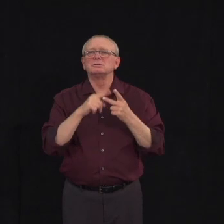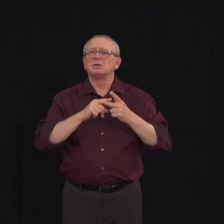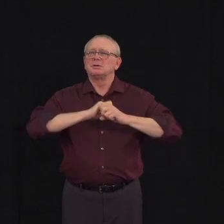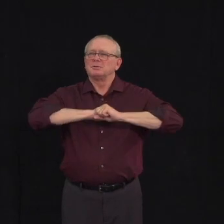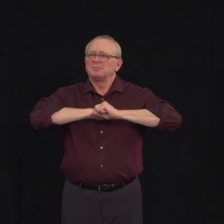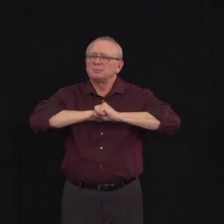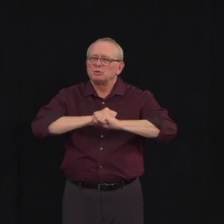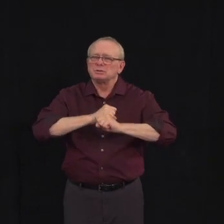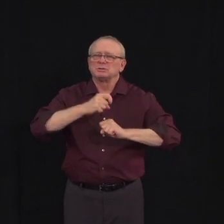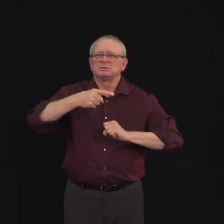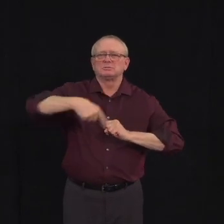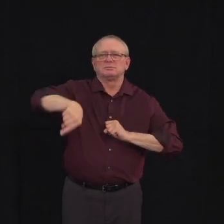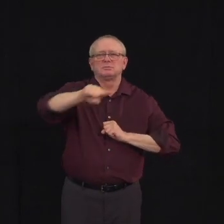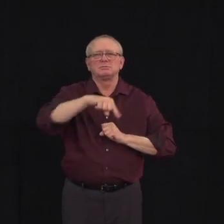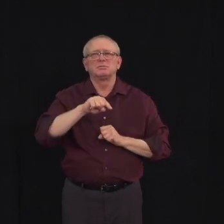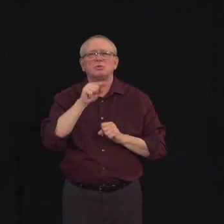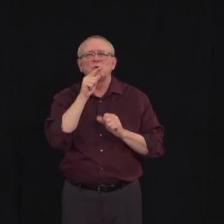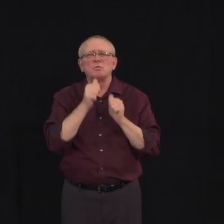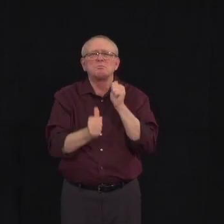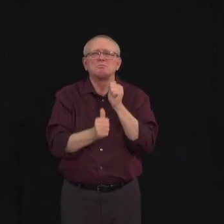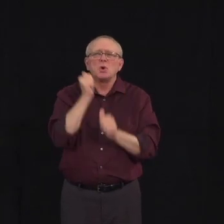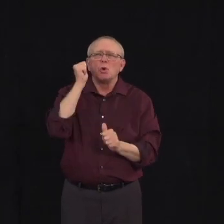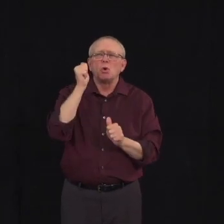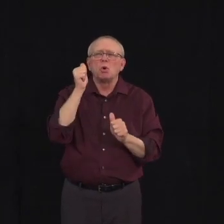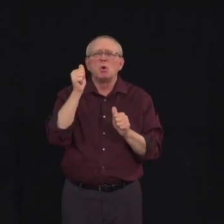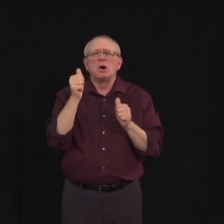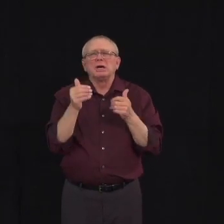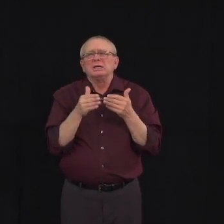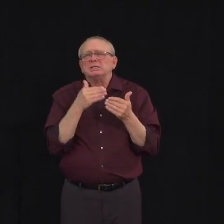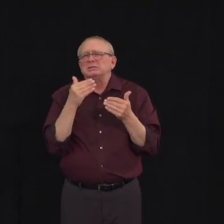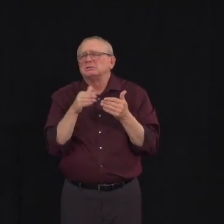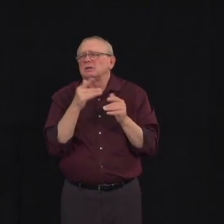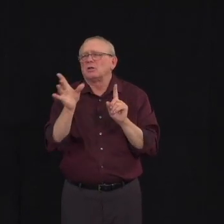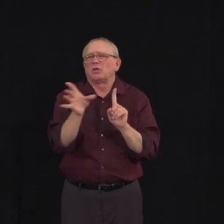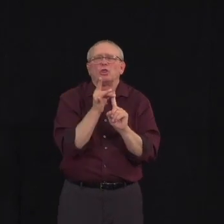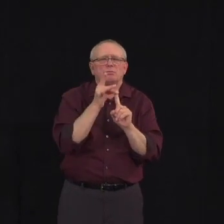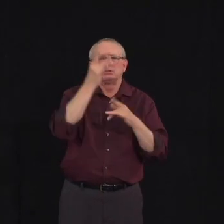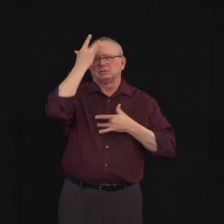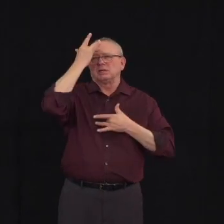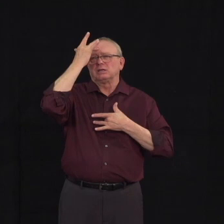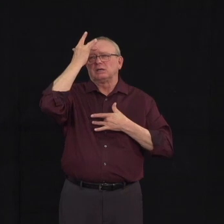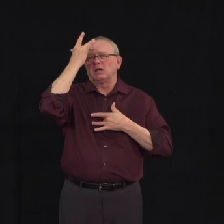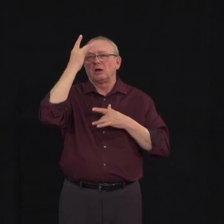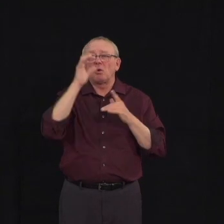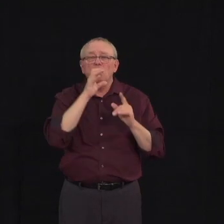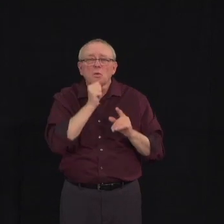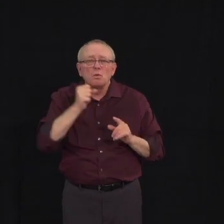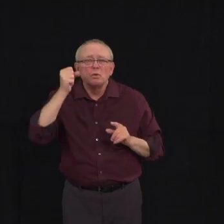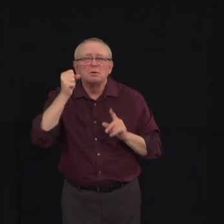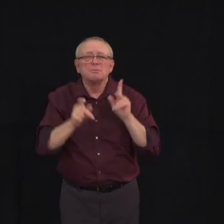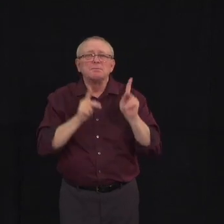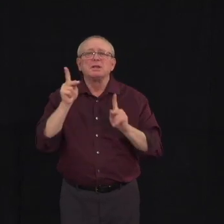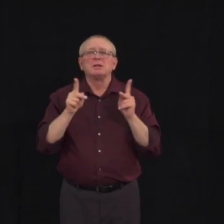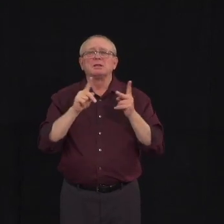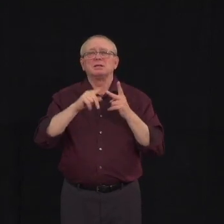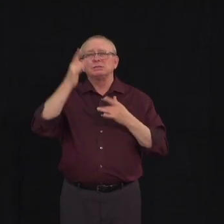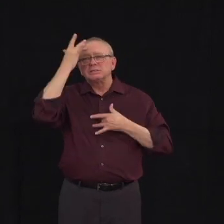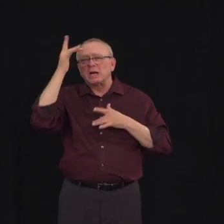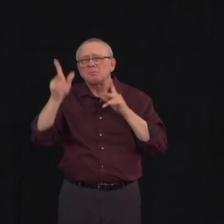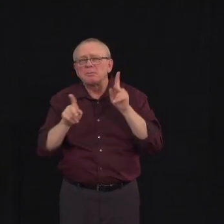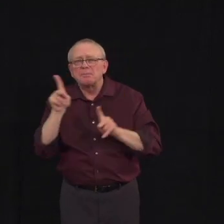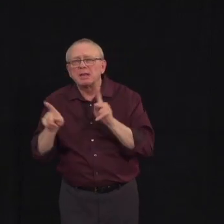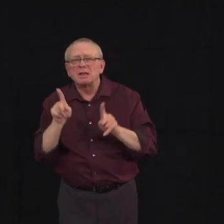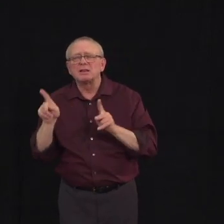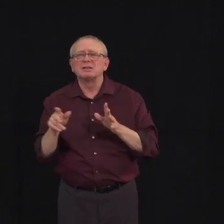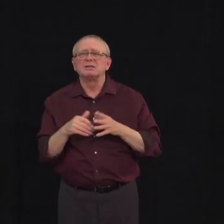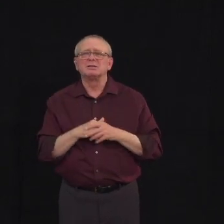have a rapid response plan to deal with future local outbreaks of COVID-19, which was outlined by Dr. Hinshaw yesterday. We can expect to